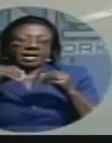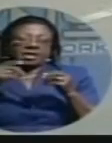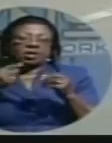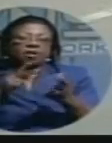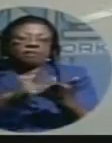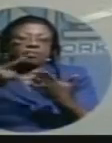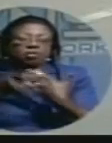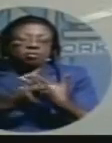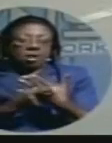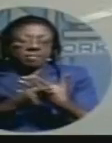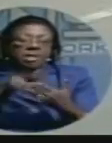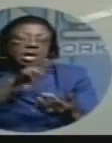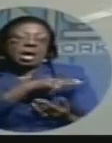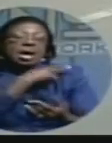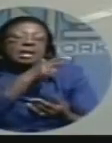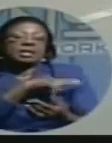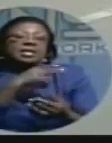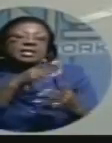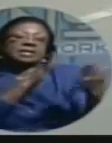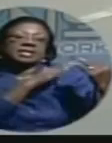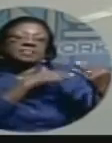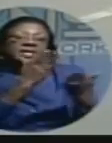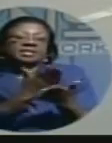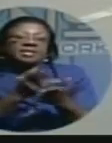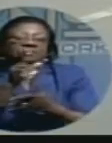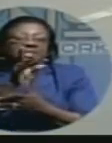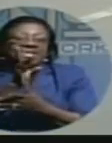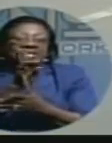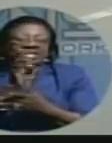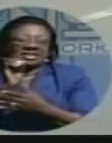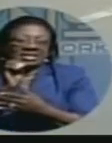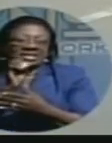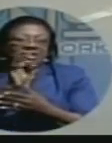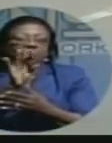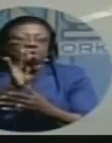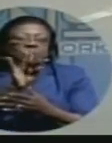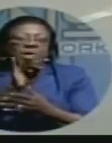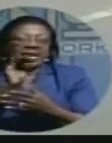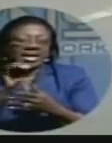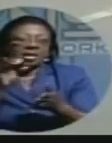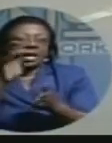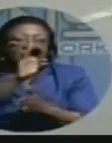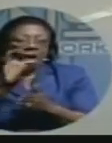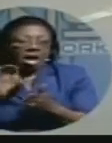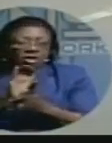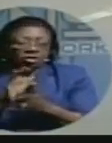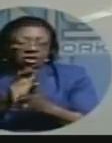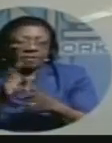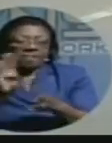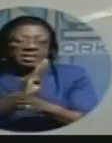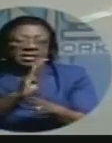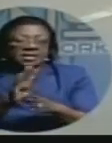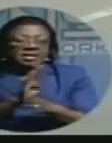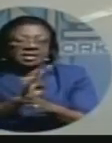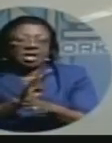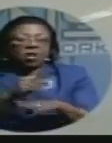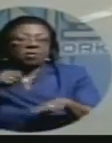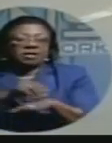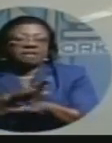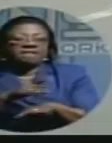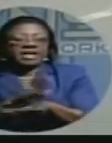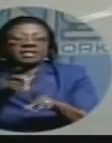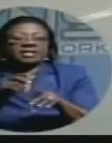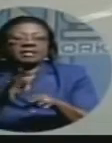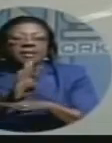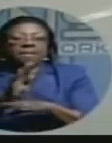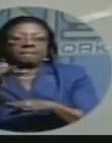Now, Halkitis suspects that some 600 to 800 businesses were affected by the Roadworks program. He's encouraging all